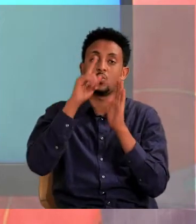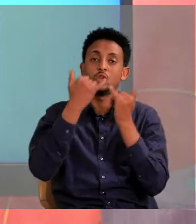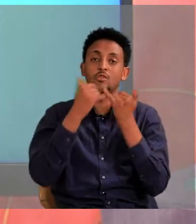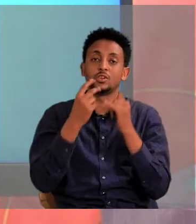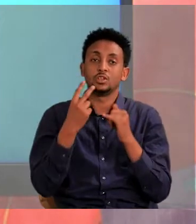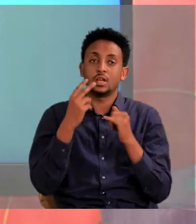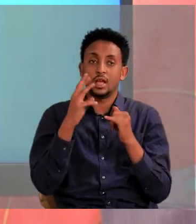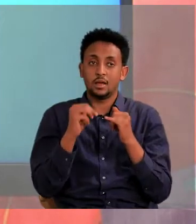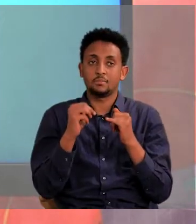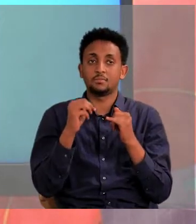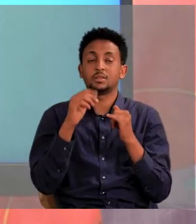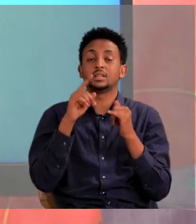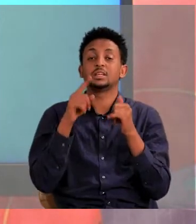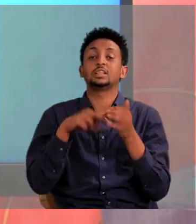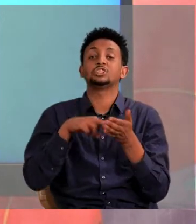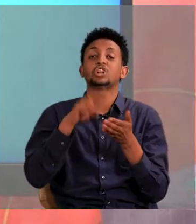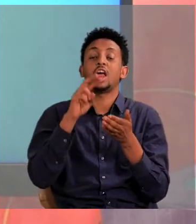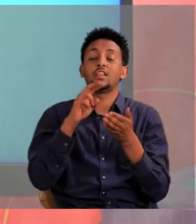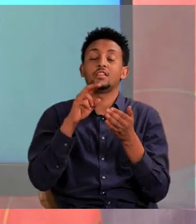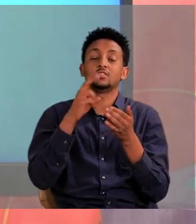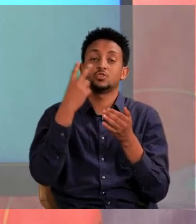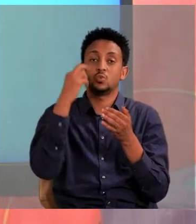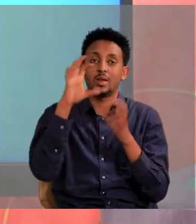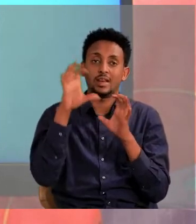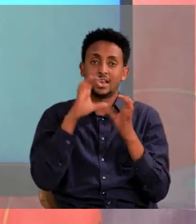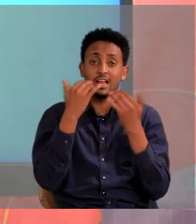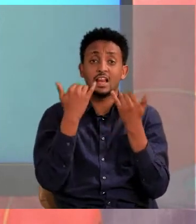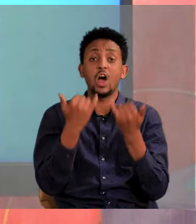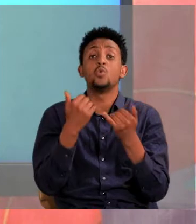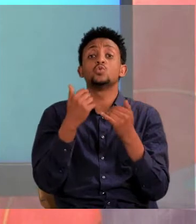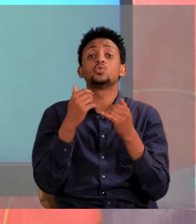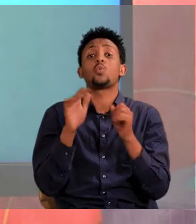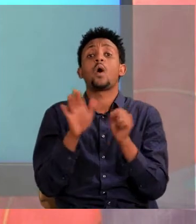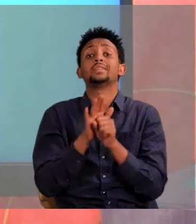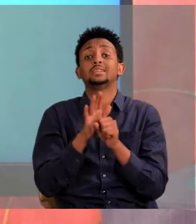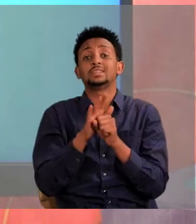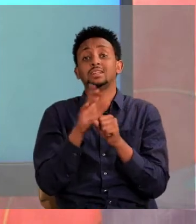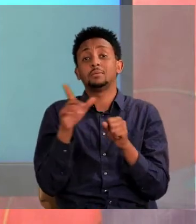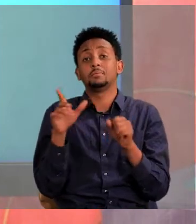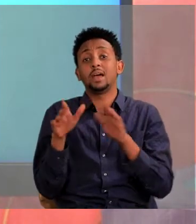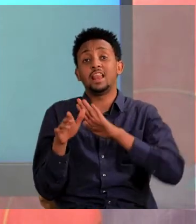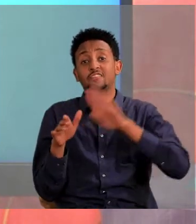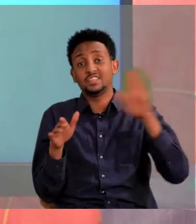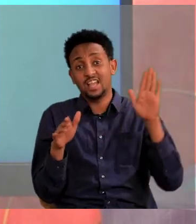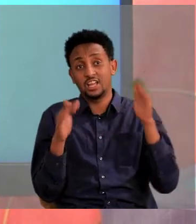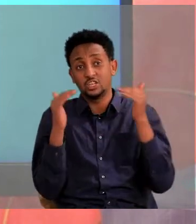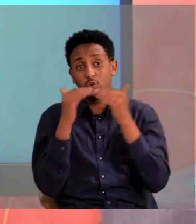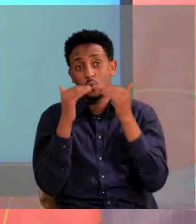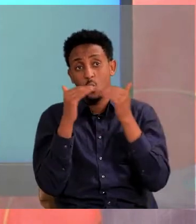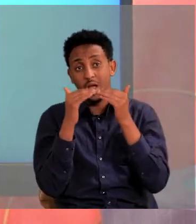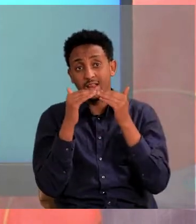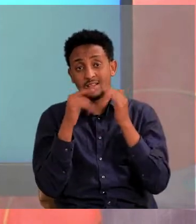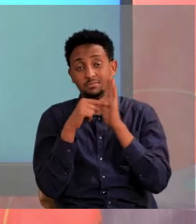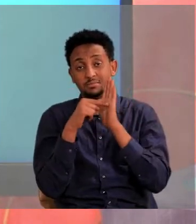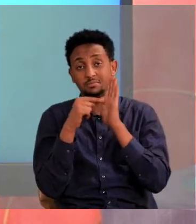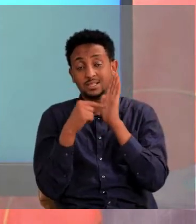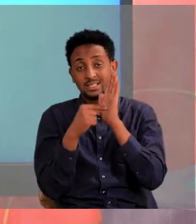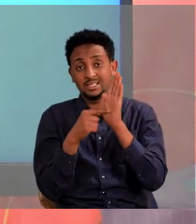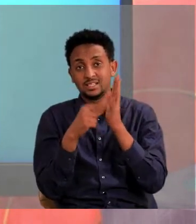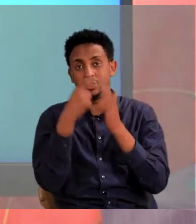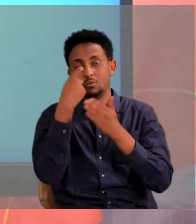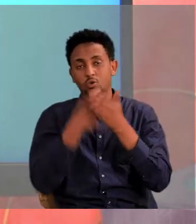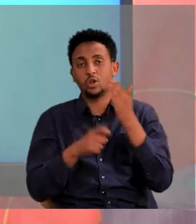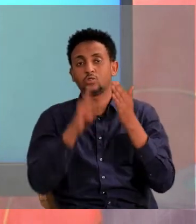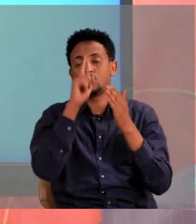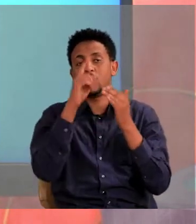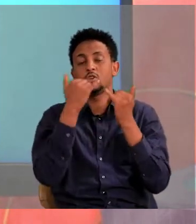over 2 m the initial velocity squared. Now the quantity on the left side of the equal sign, which is the product of